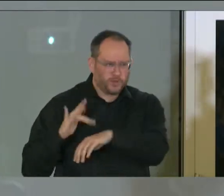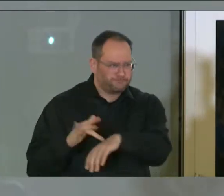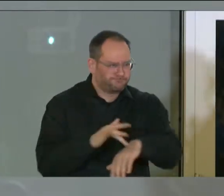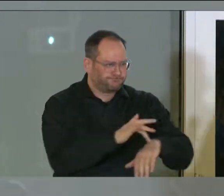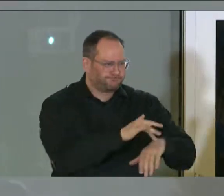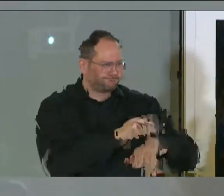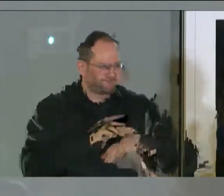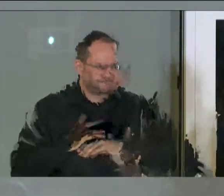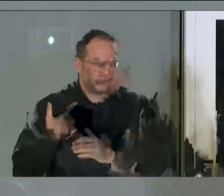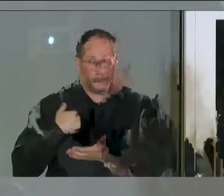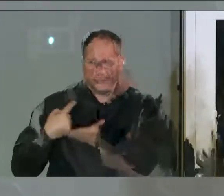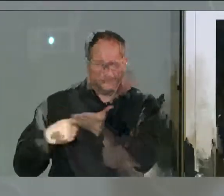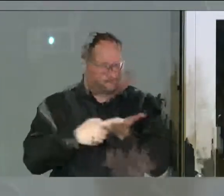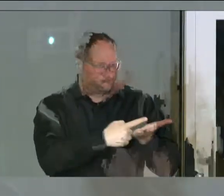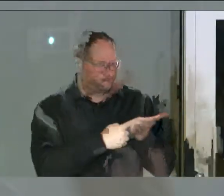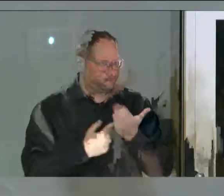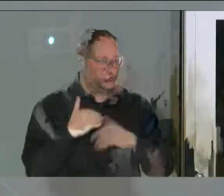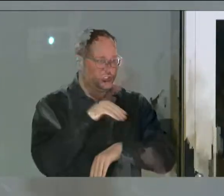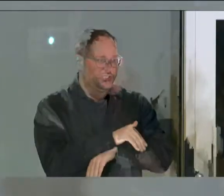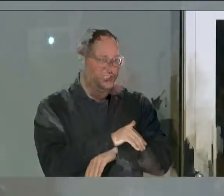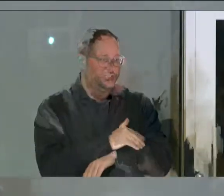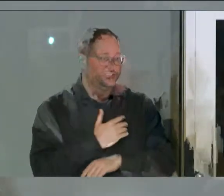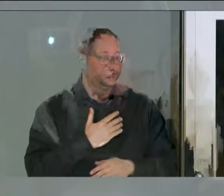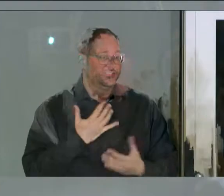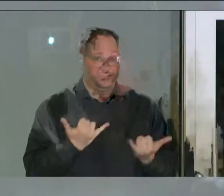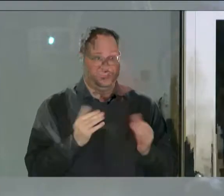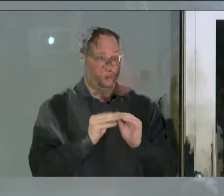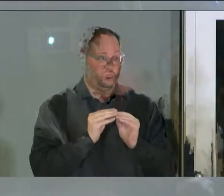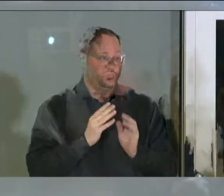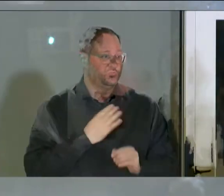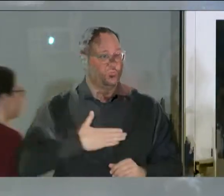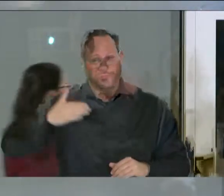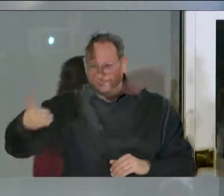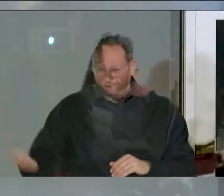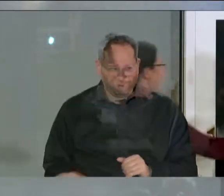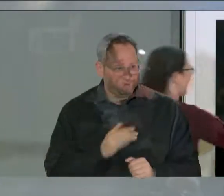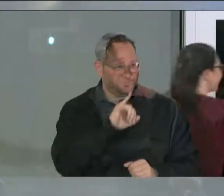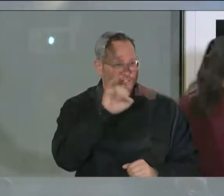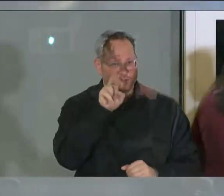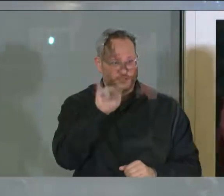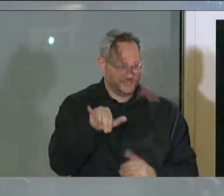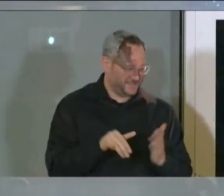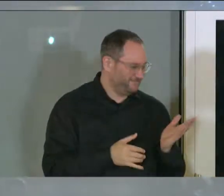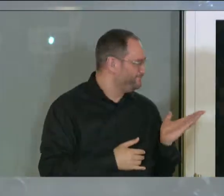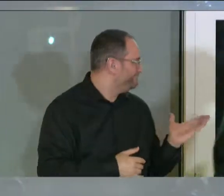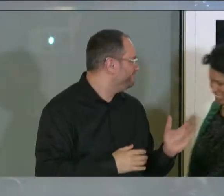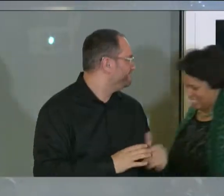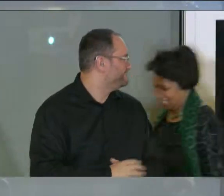welcoming Jenny Reid.